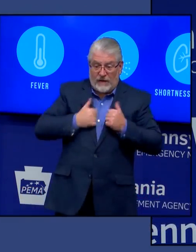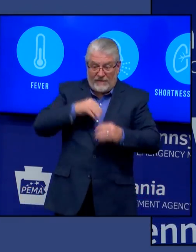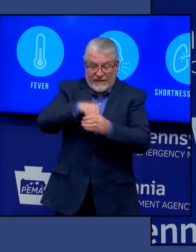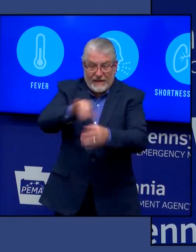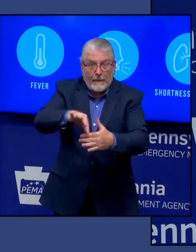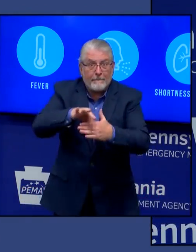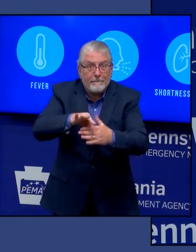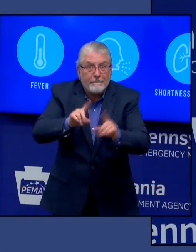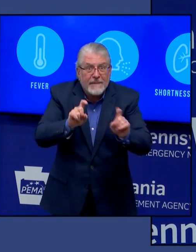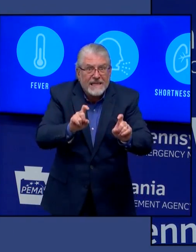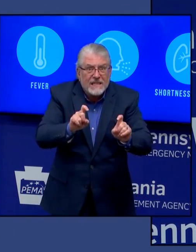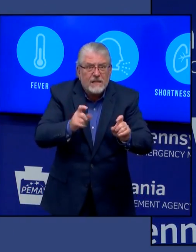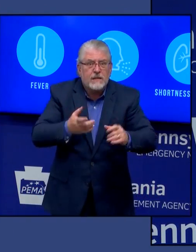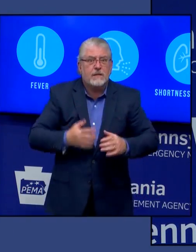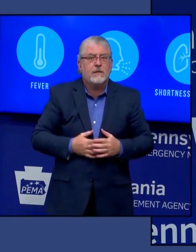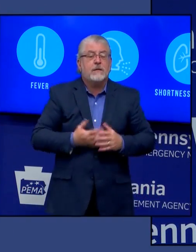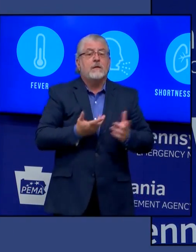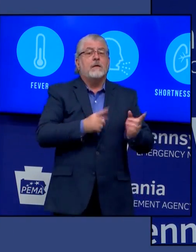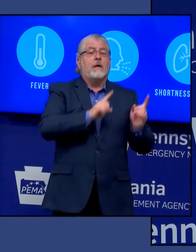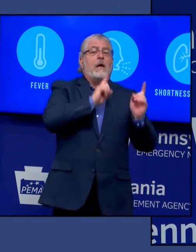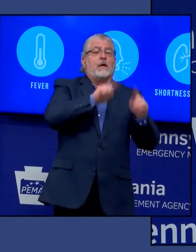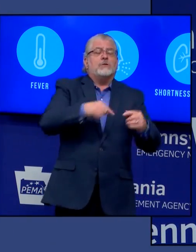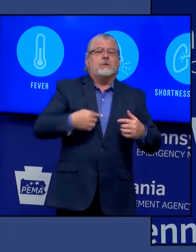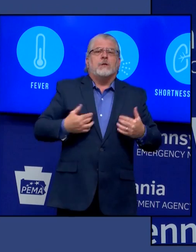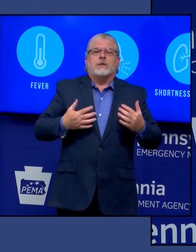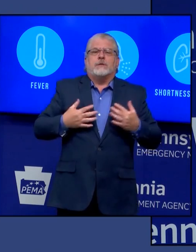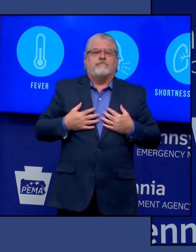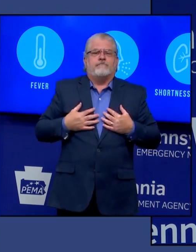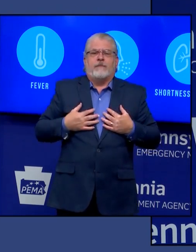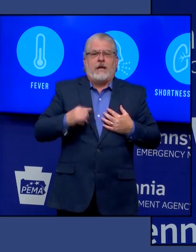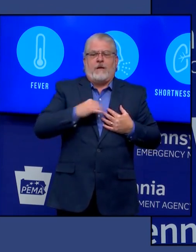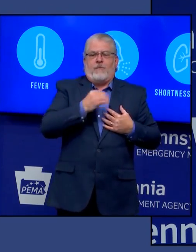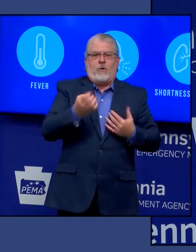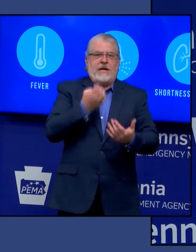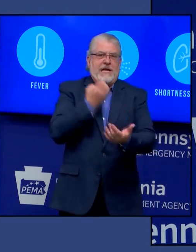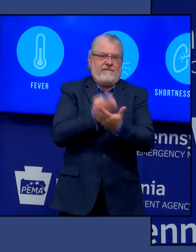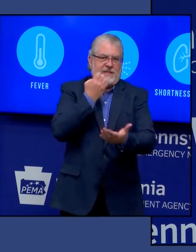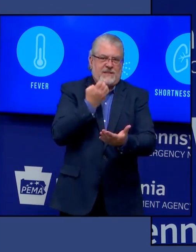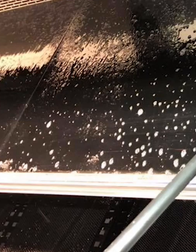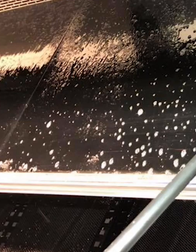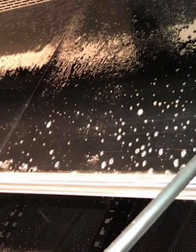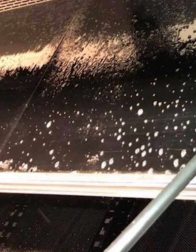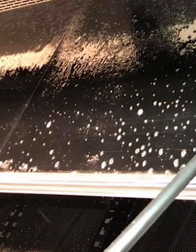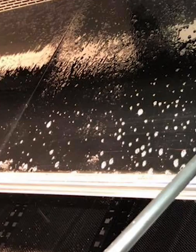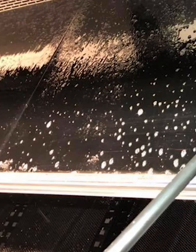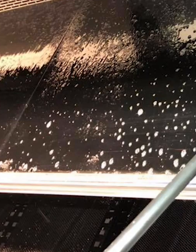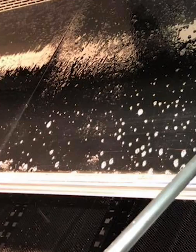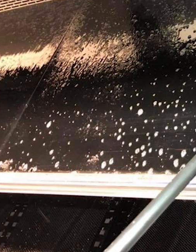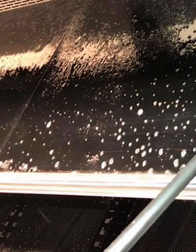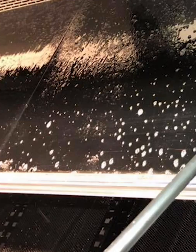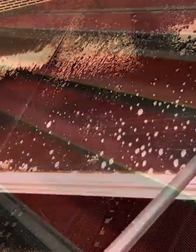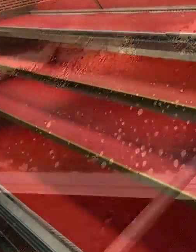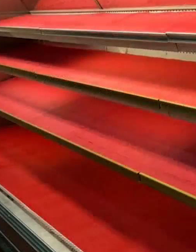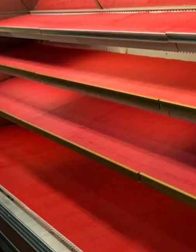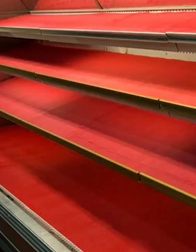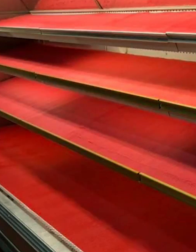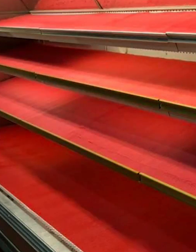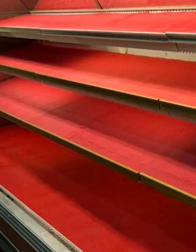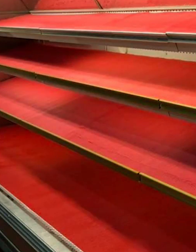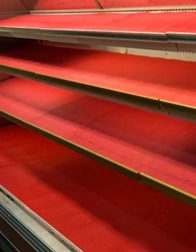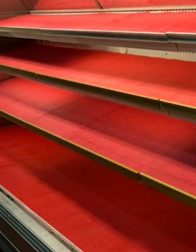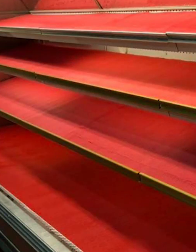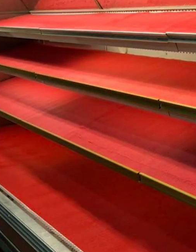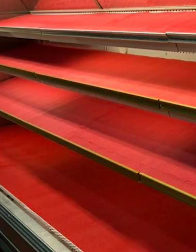with Secretary Redding, the Department of Agriculture, and we have confidence in our food supply. Department of Agriculture